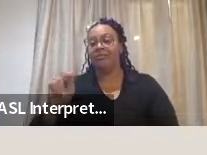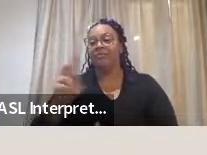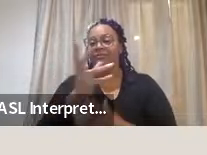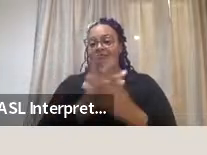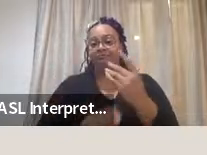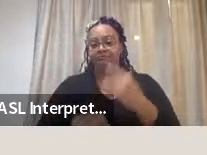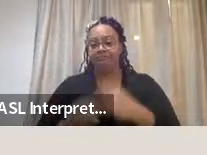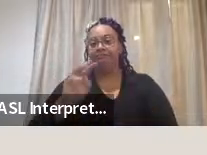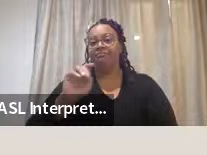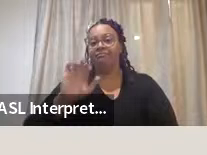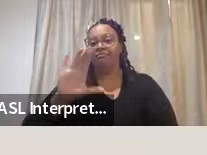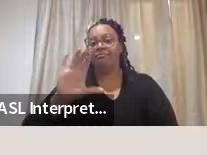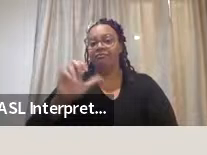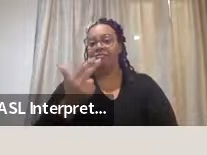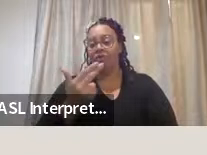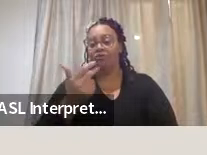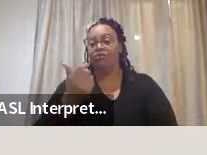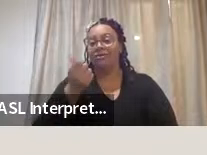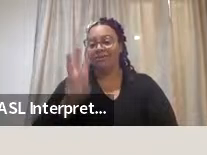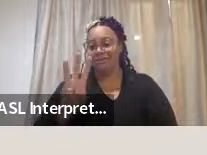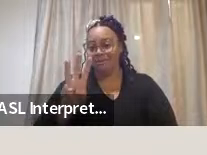March 16th, 2024.